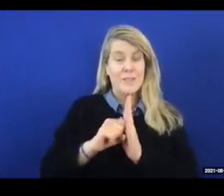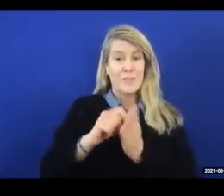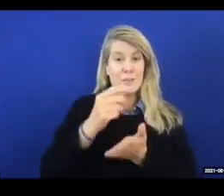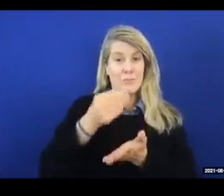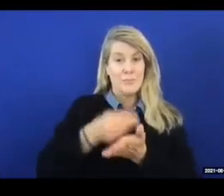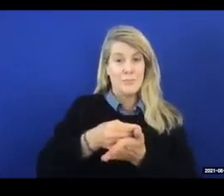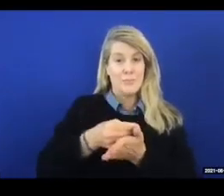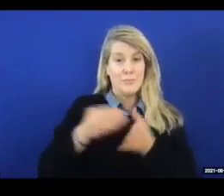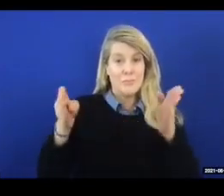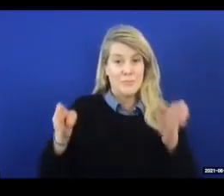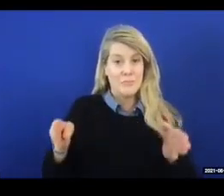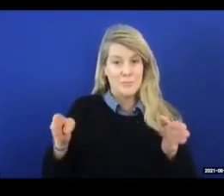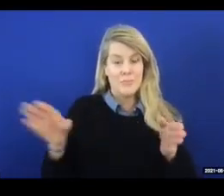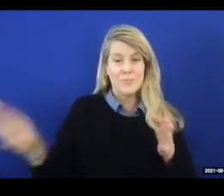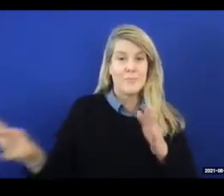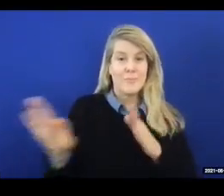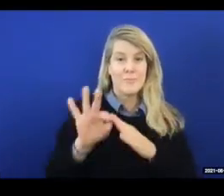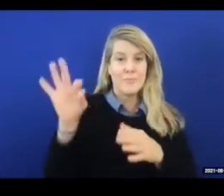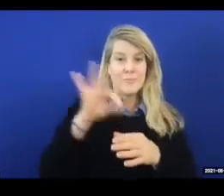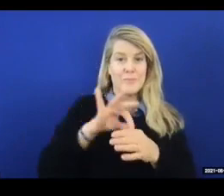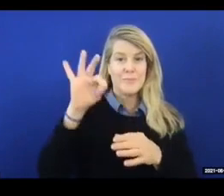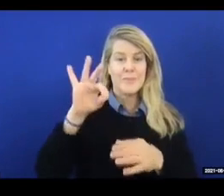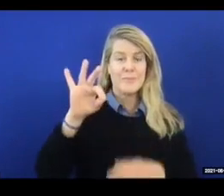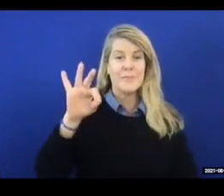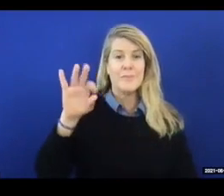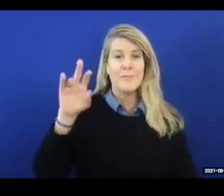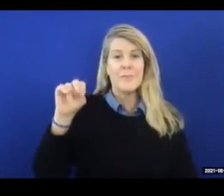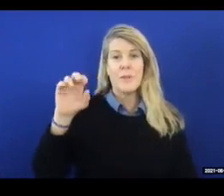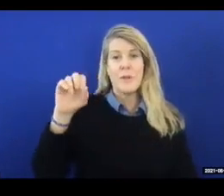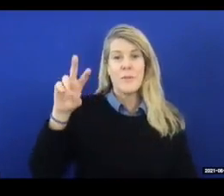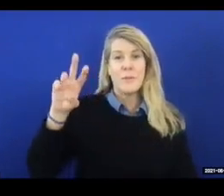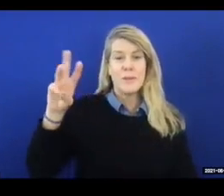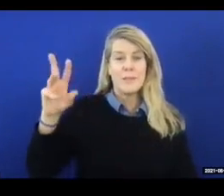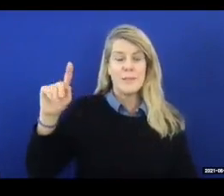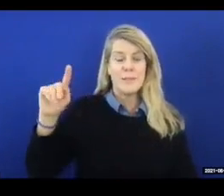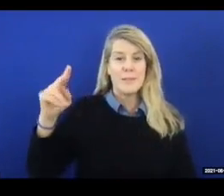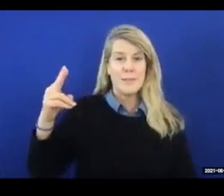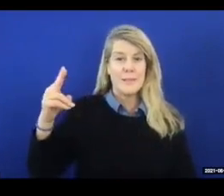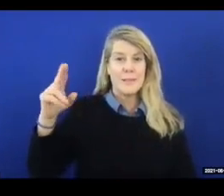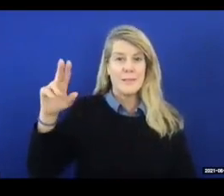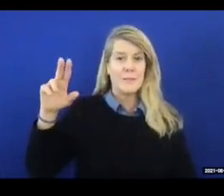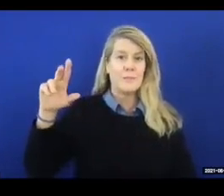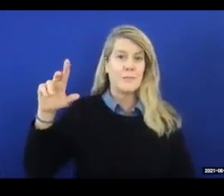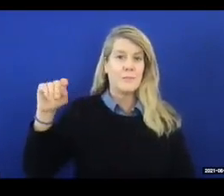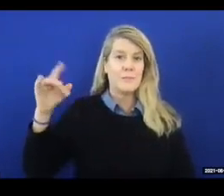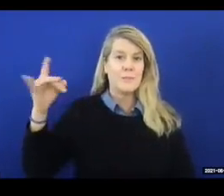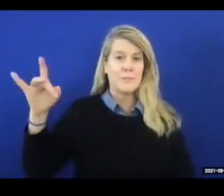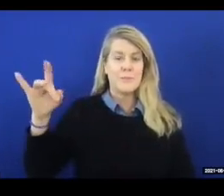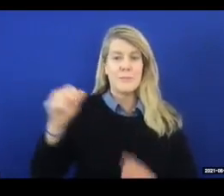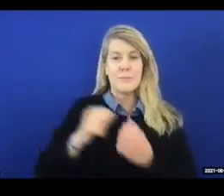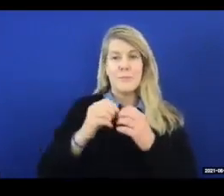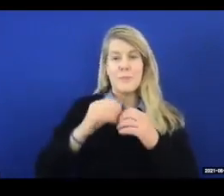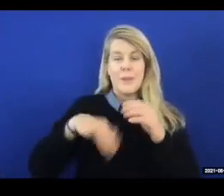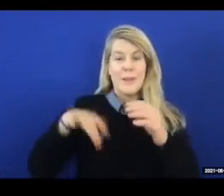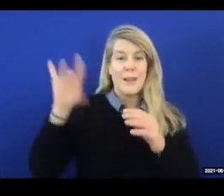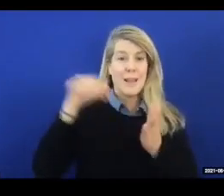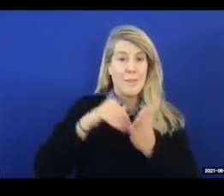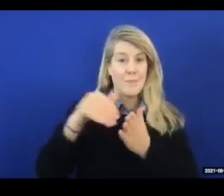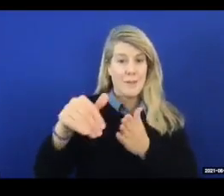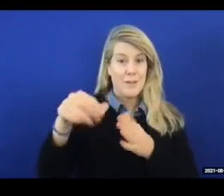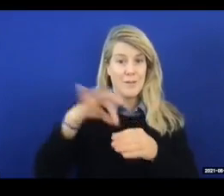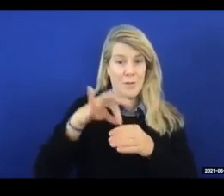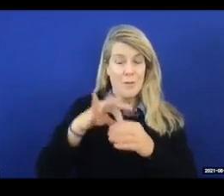was elected on November 6, 2018, with nearly 8 million votes, more than any other candidate